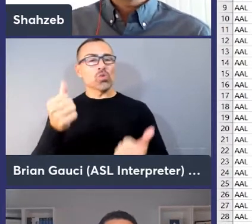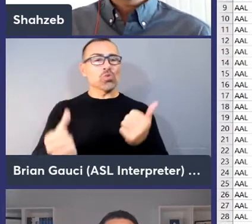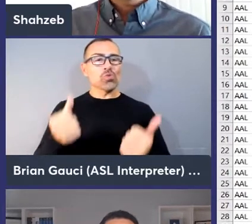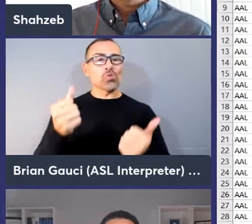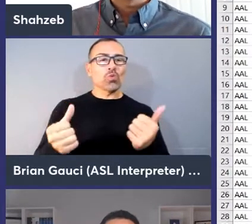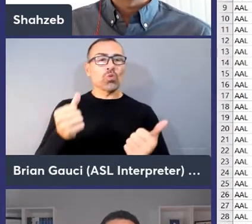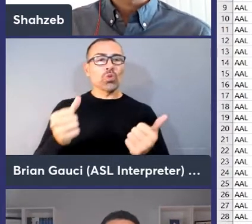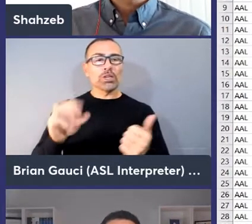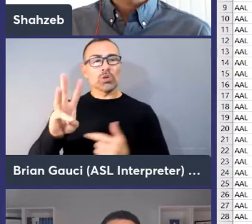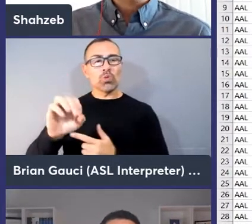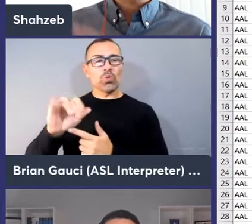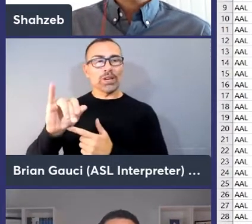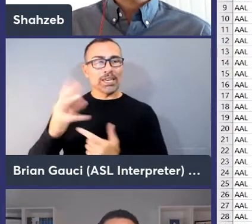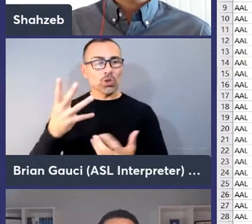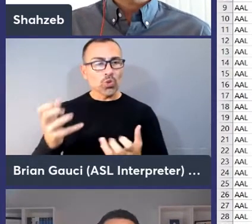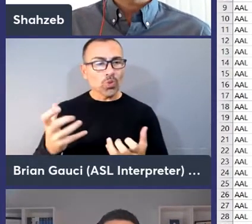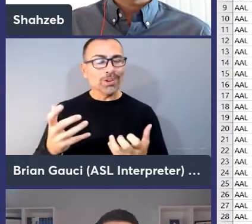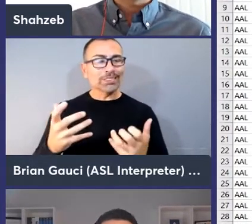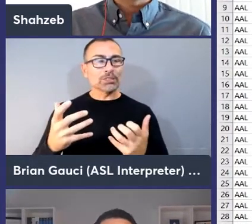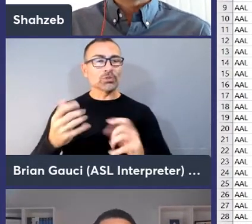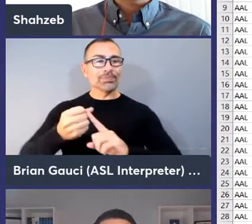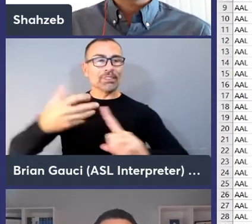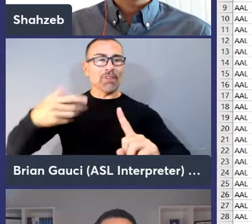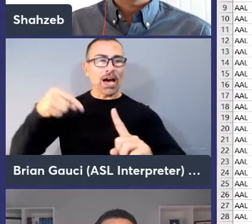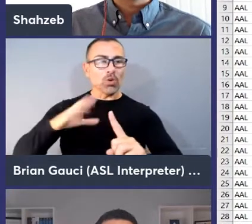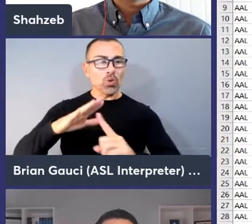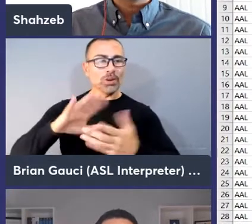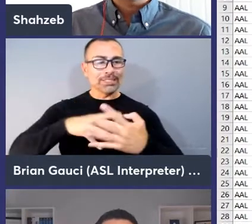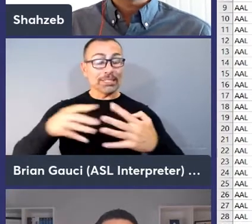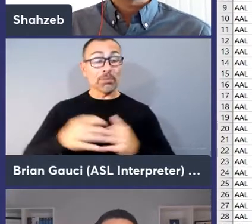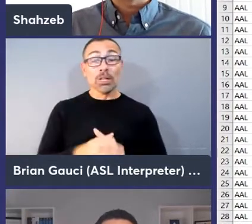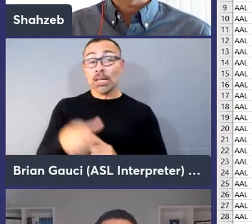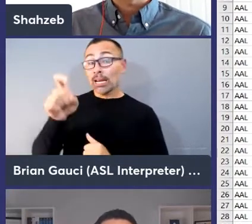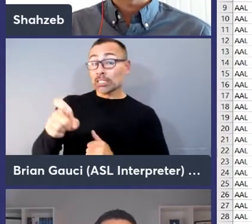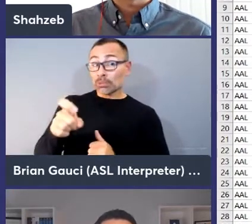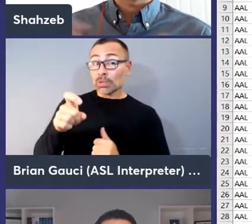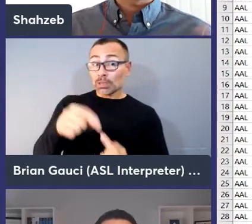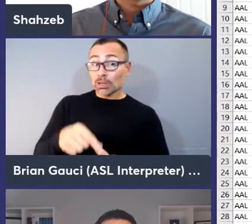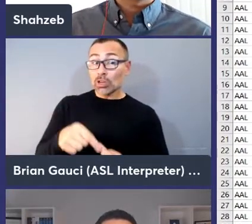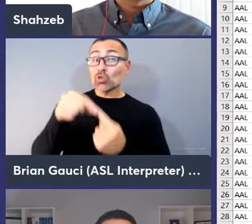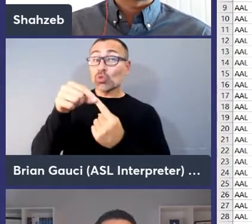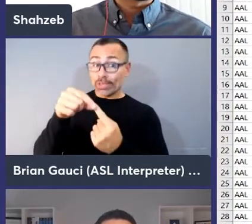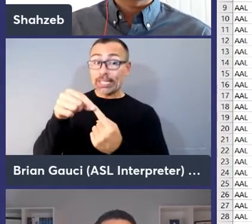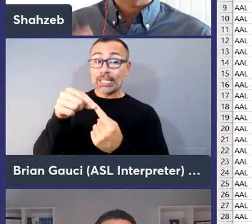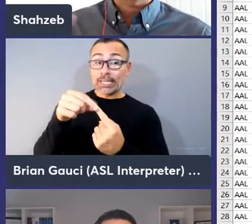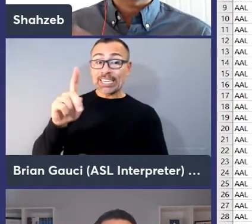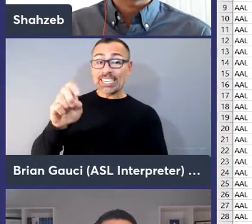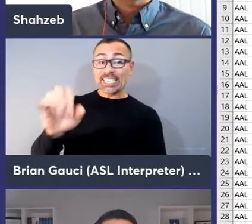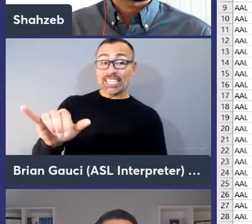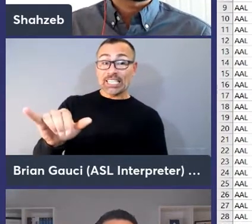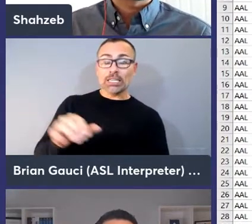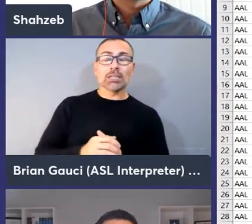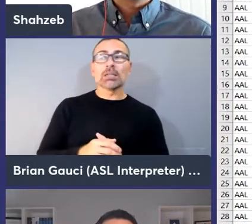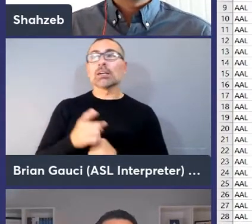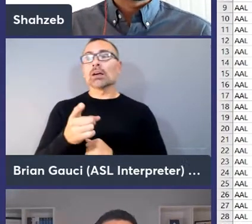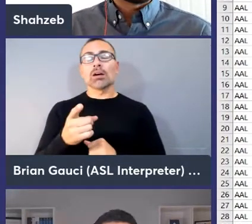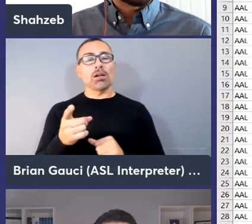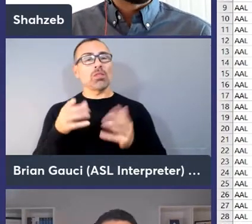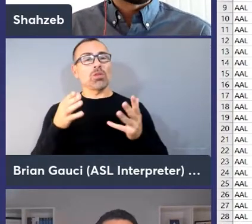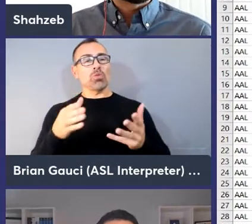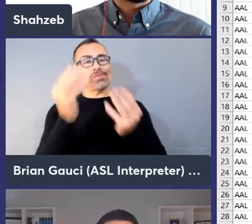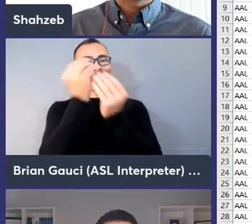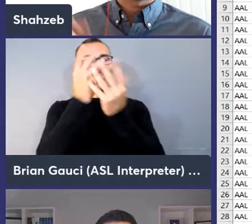table, which has to be a unique key, so that the way that the data is partitioned